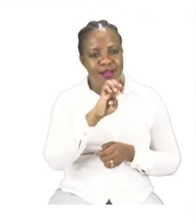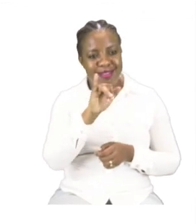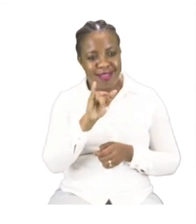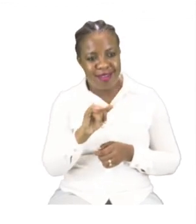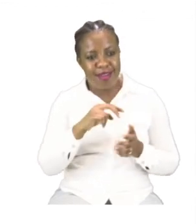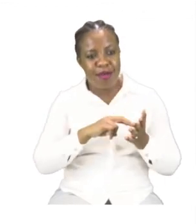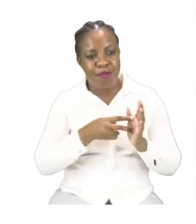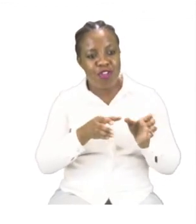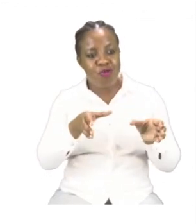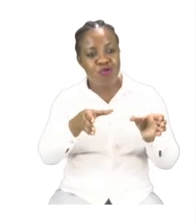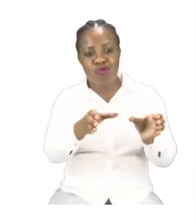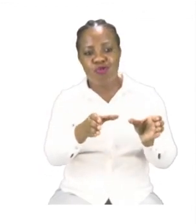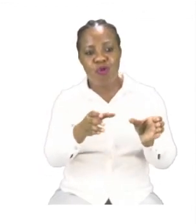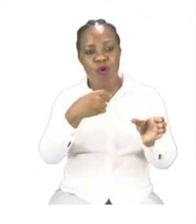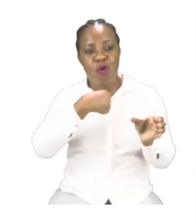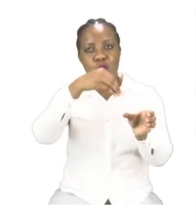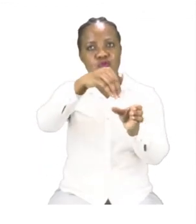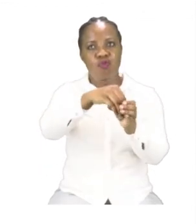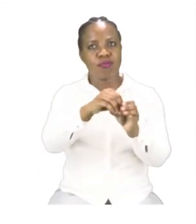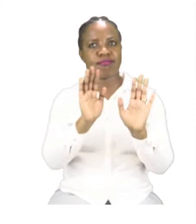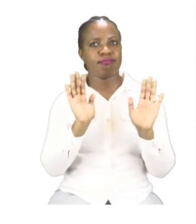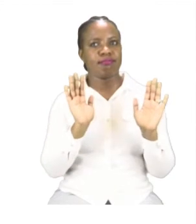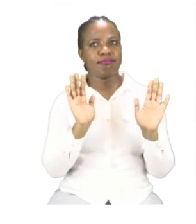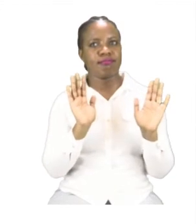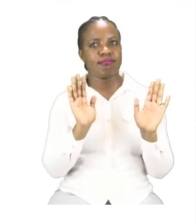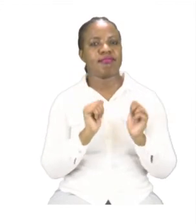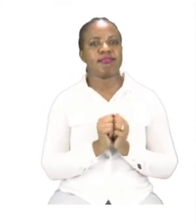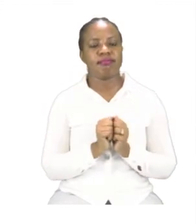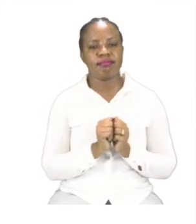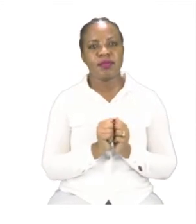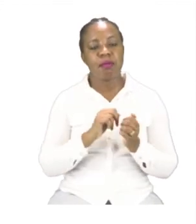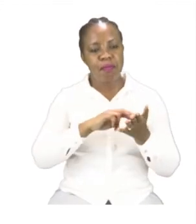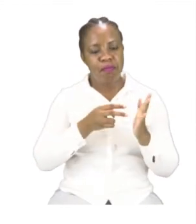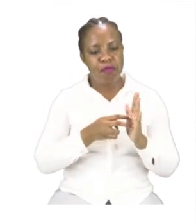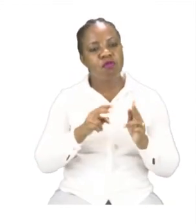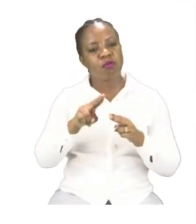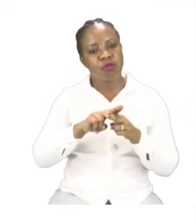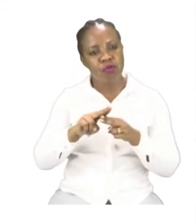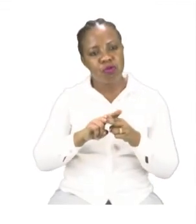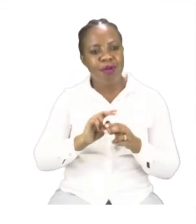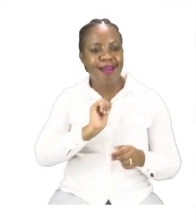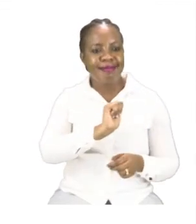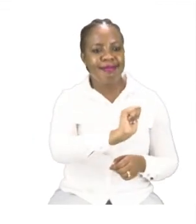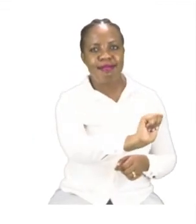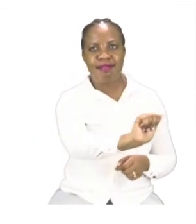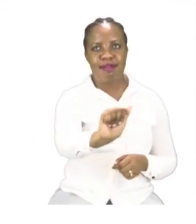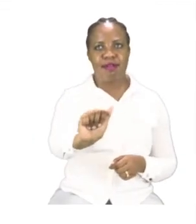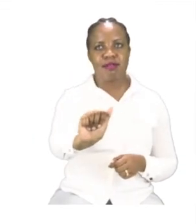part of you. So our word is theirs. Let's write the